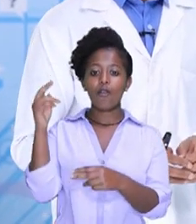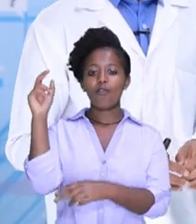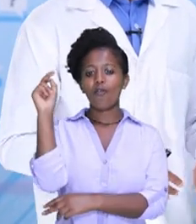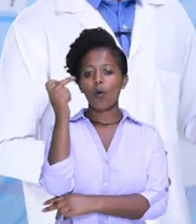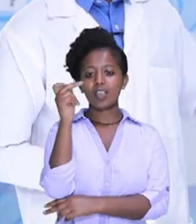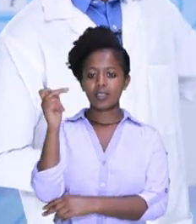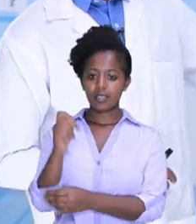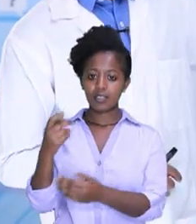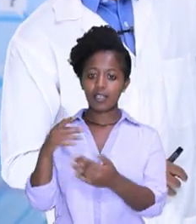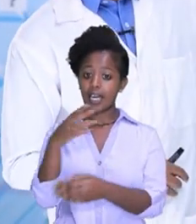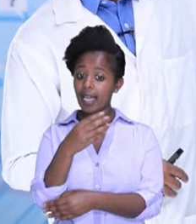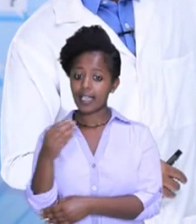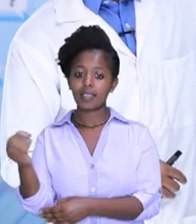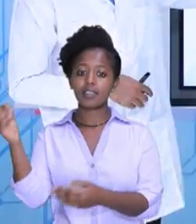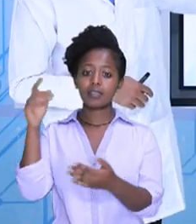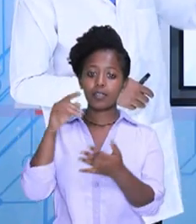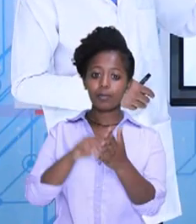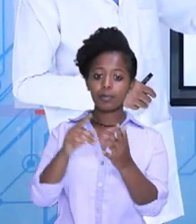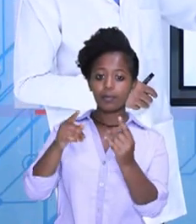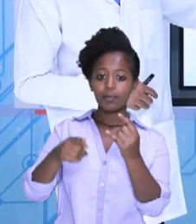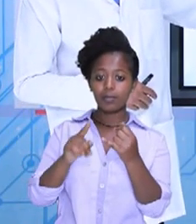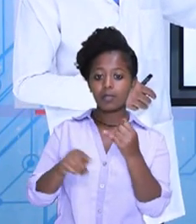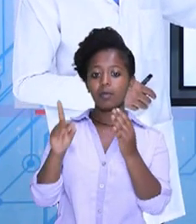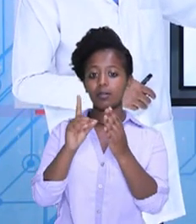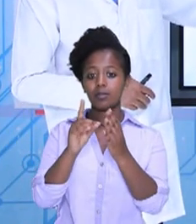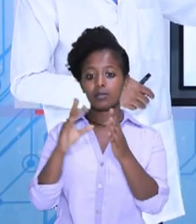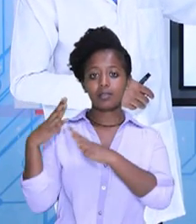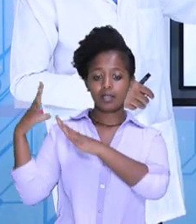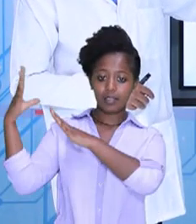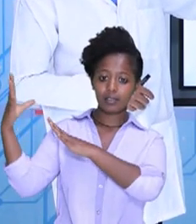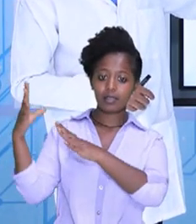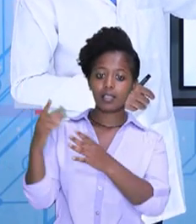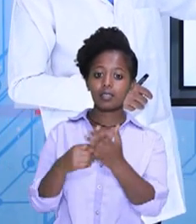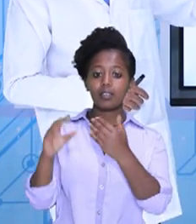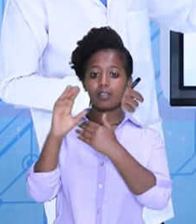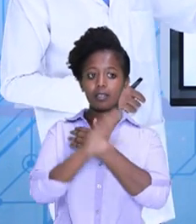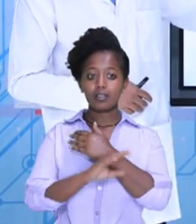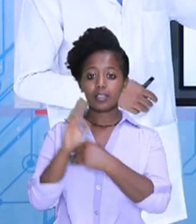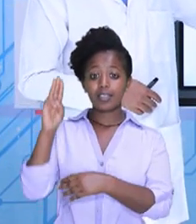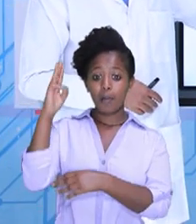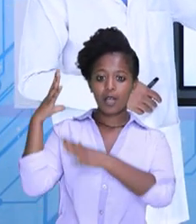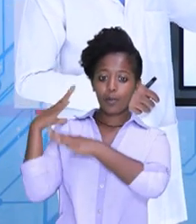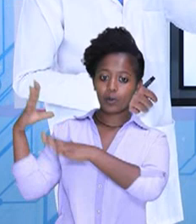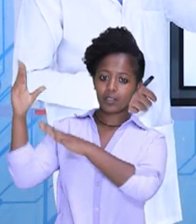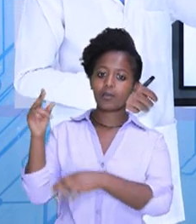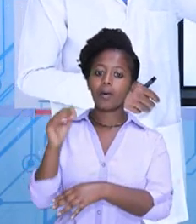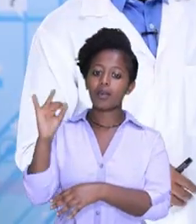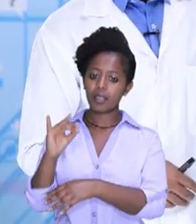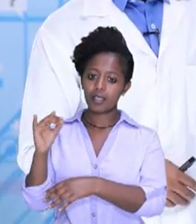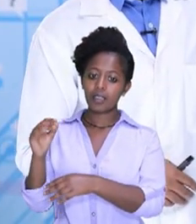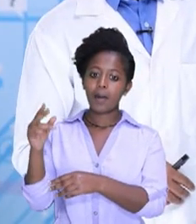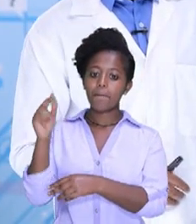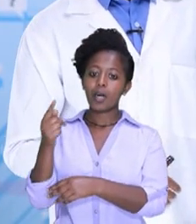forests. And on the peak mountains of the country, Samin Mountain, Bale,